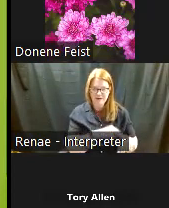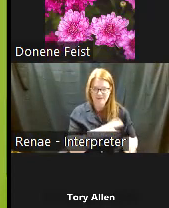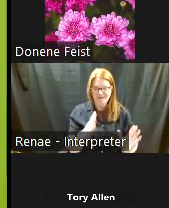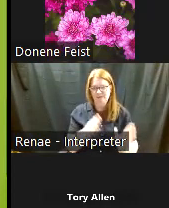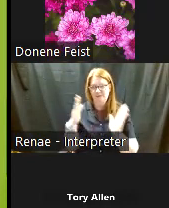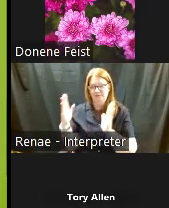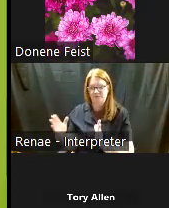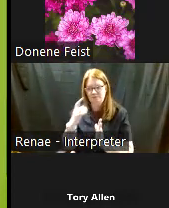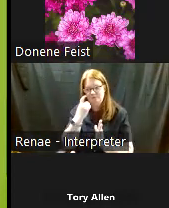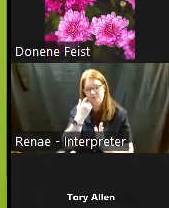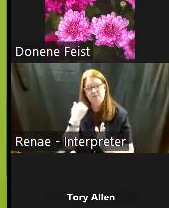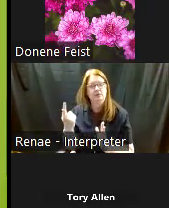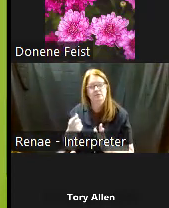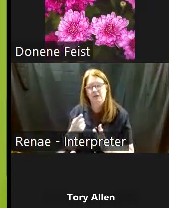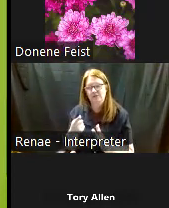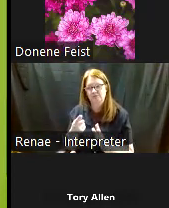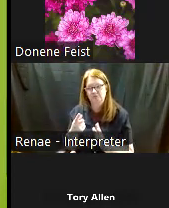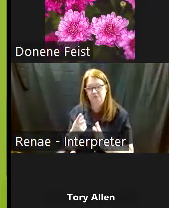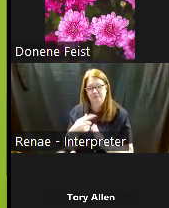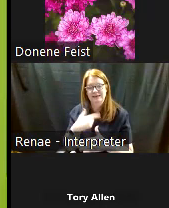then the next one over is normal as well.